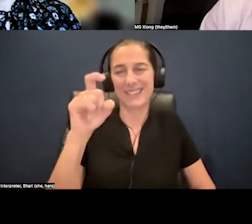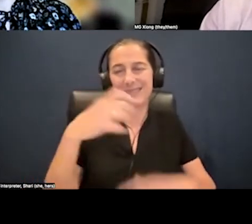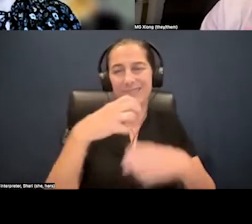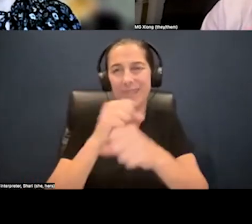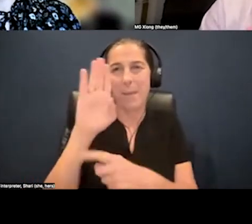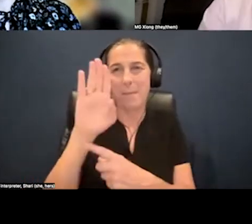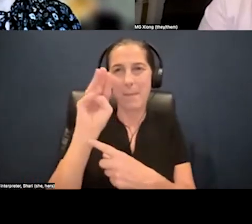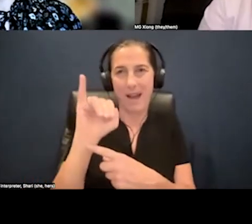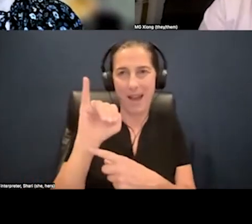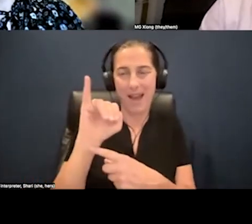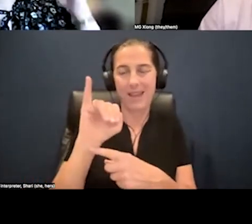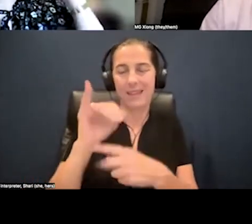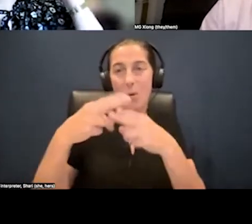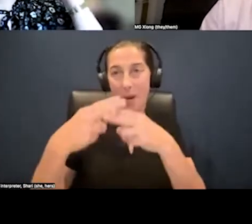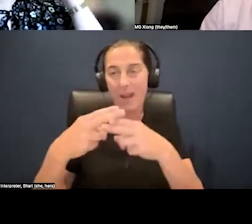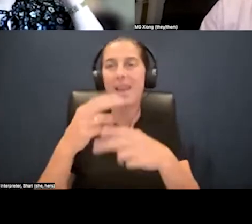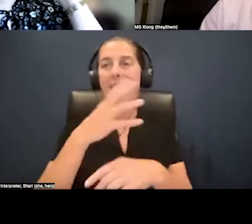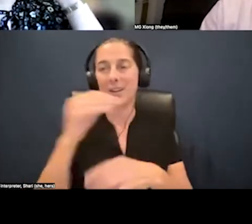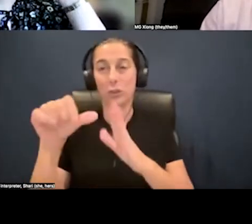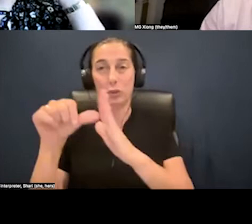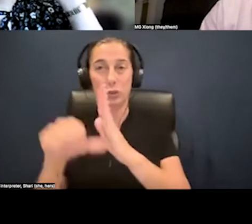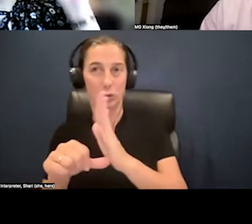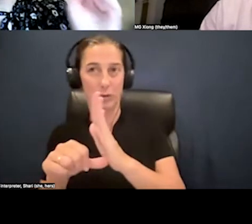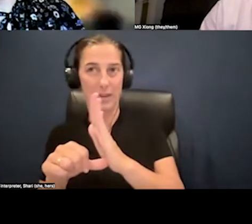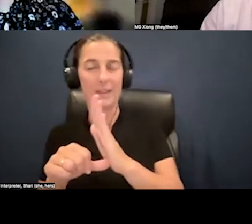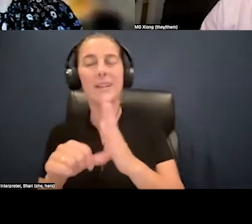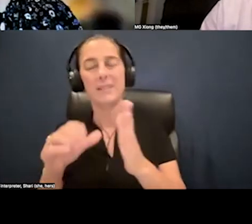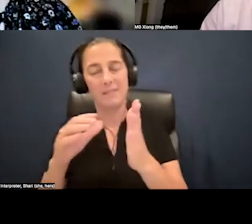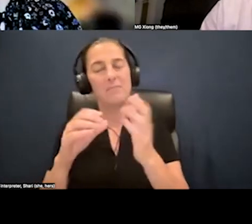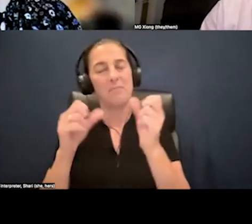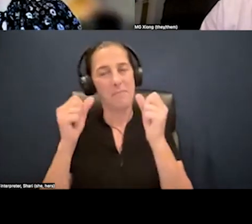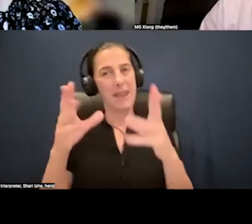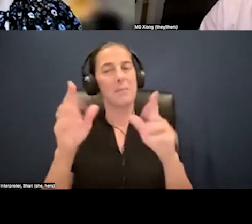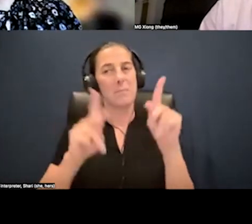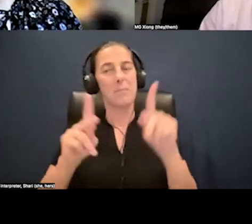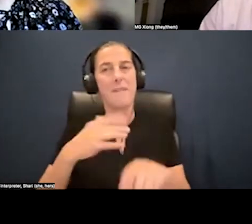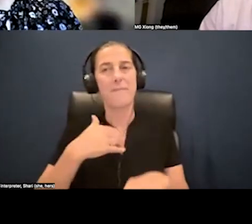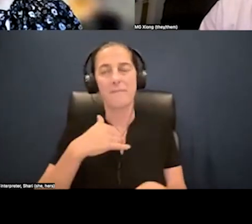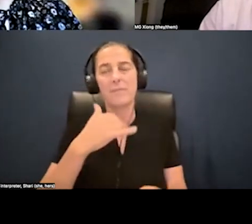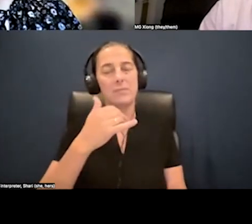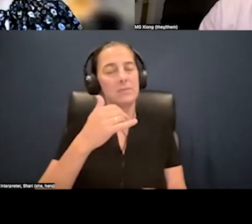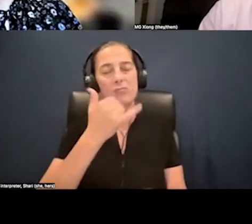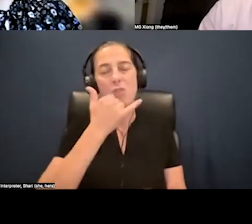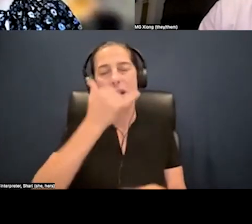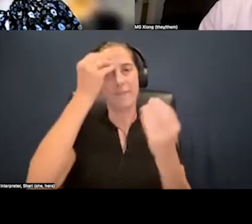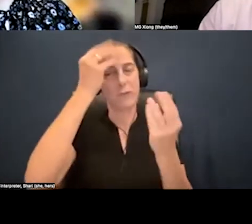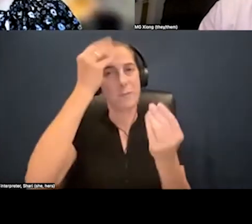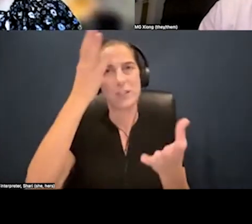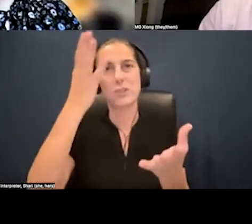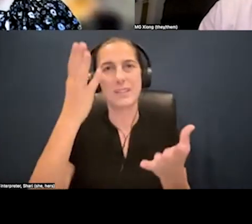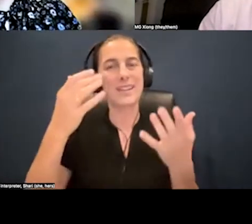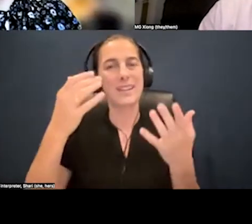feel like that's part of the preparation that's needed of weight loss or anything, but that